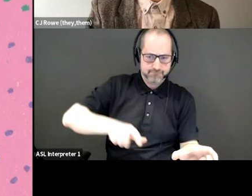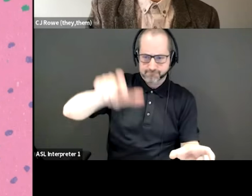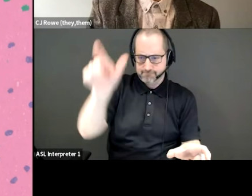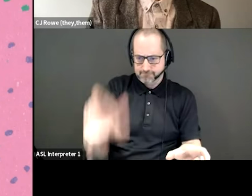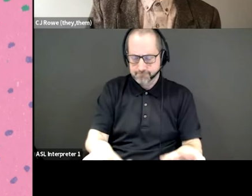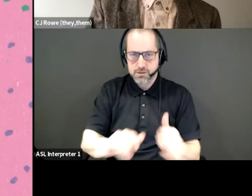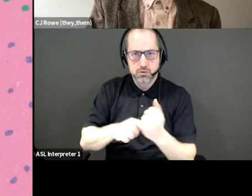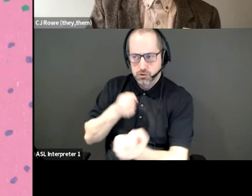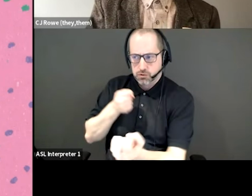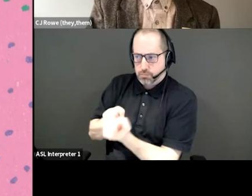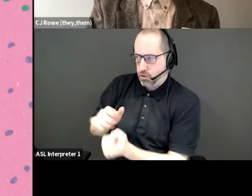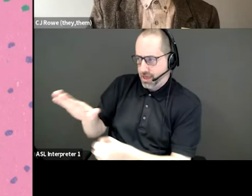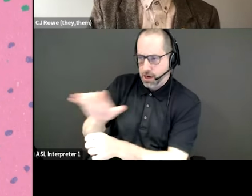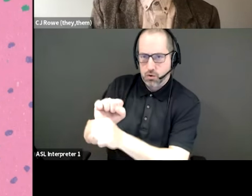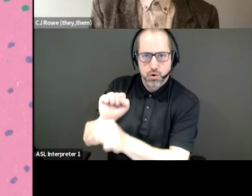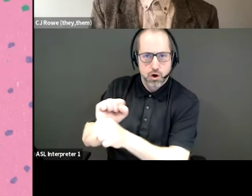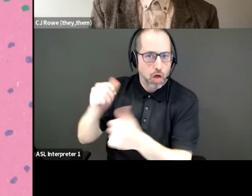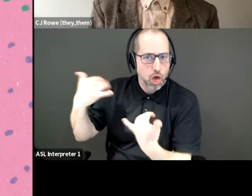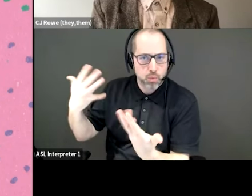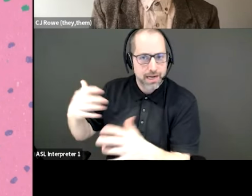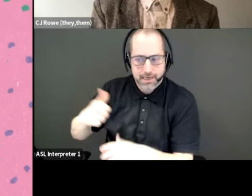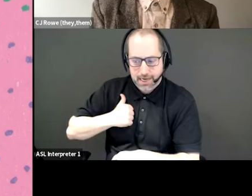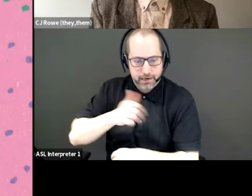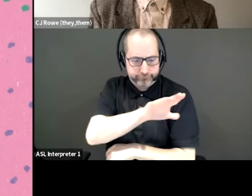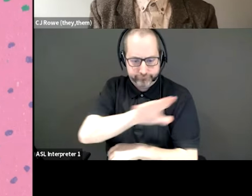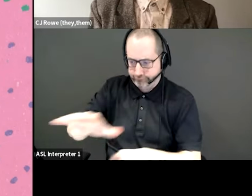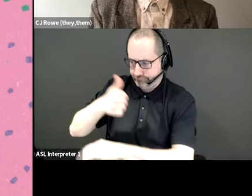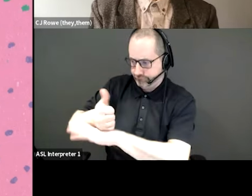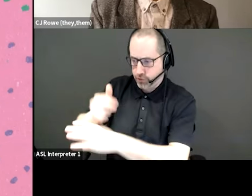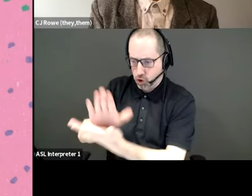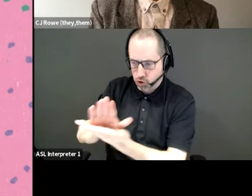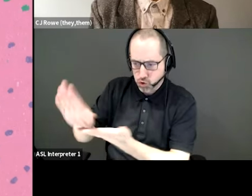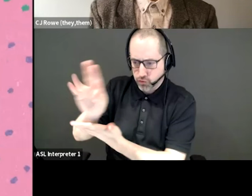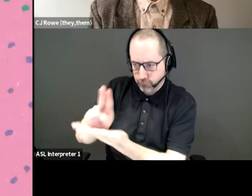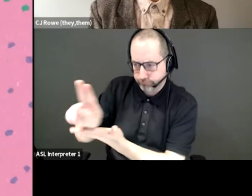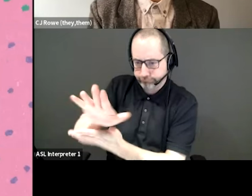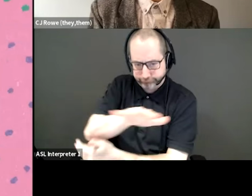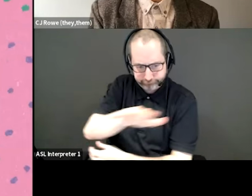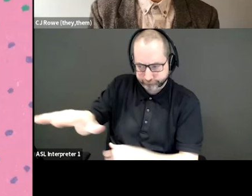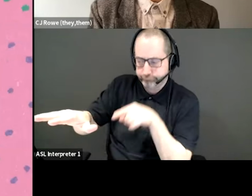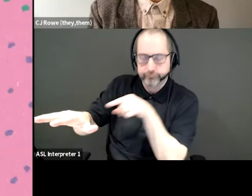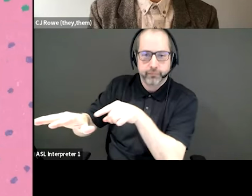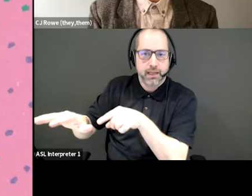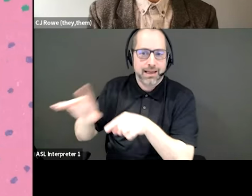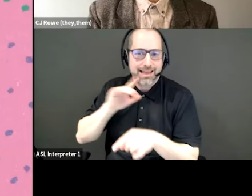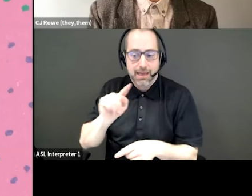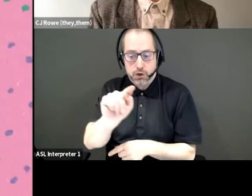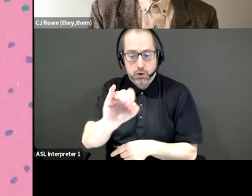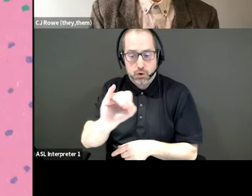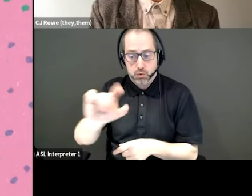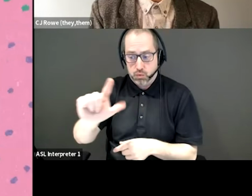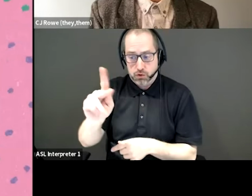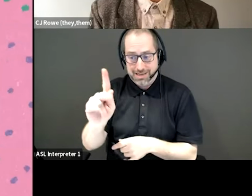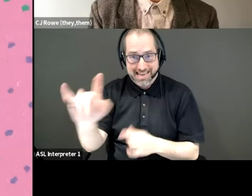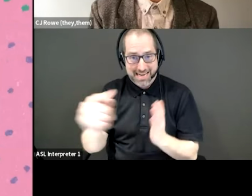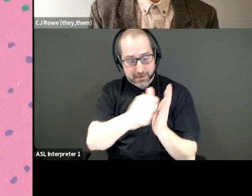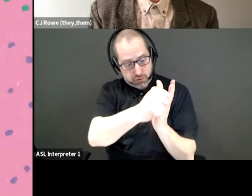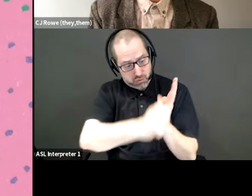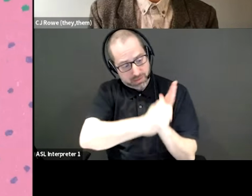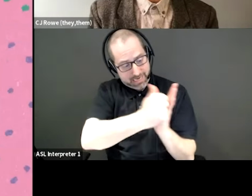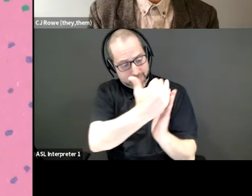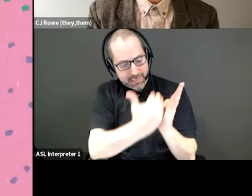country. So the toolkit itself is really meant to provide grounding